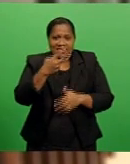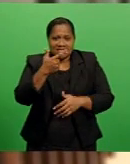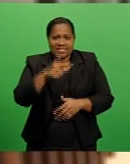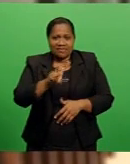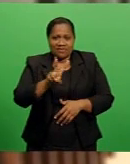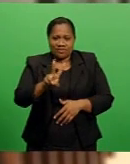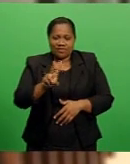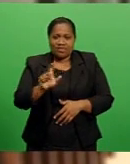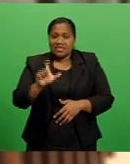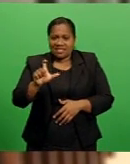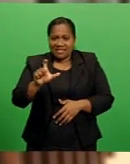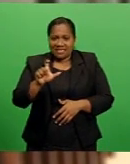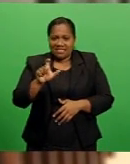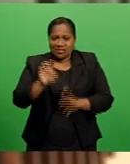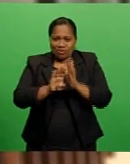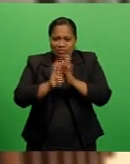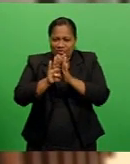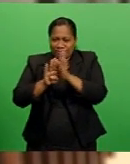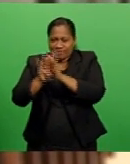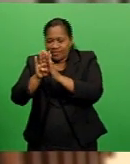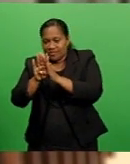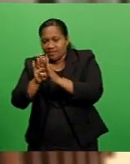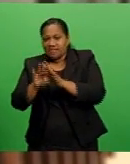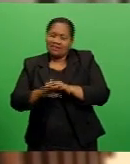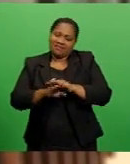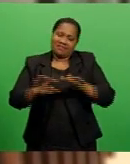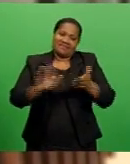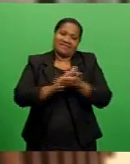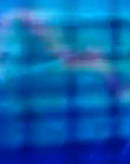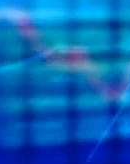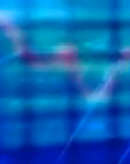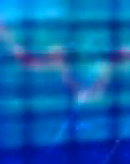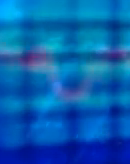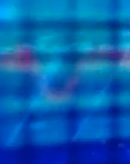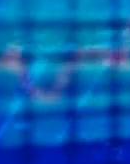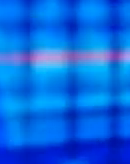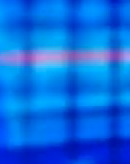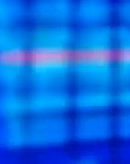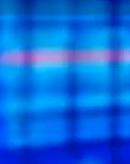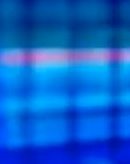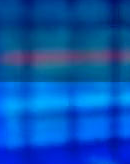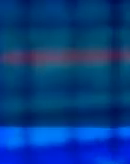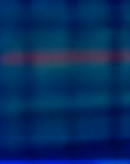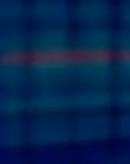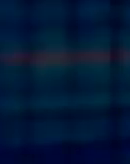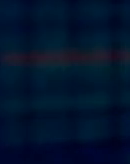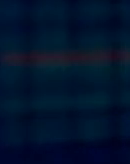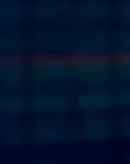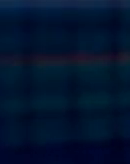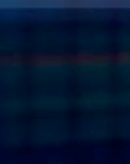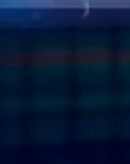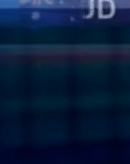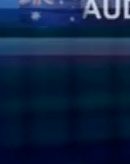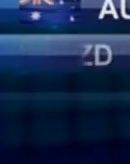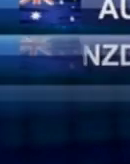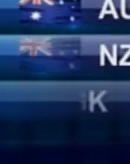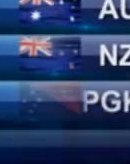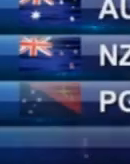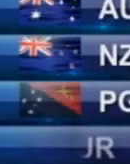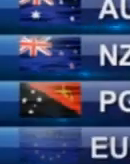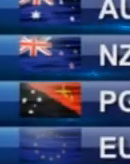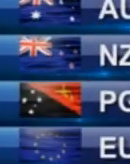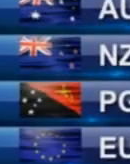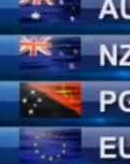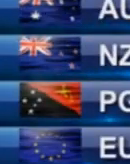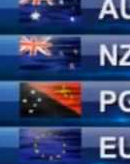against USD. That's all for now from HFC Bank. Vinaka. Here are the local exchange rates as set early this morning.